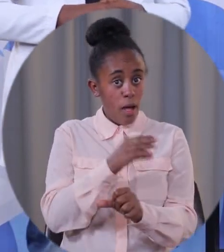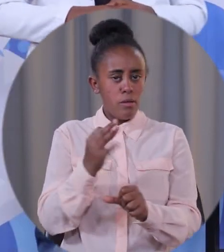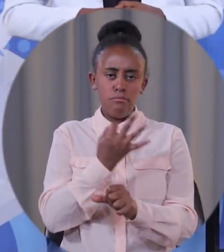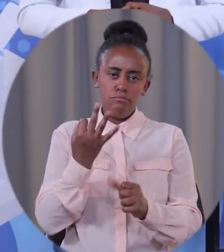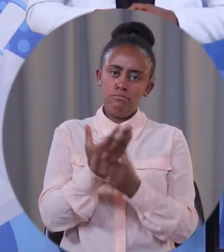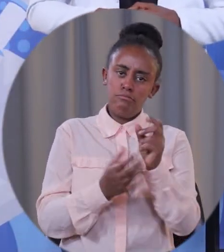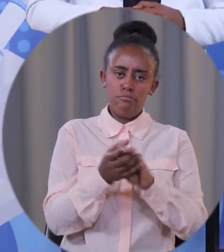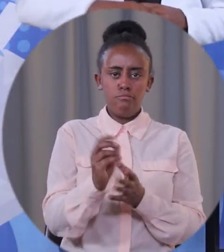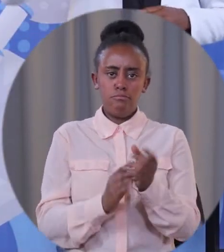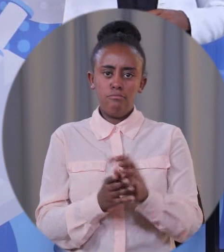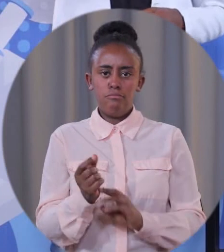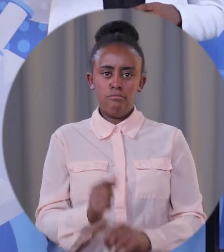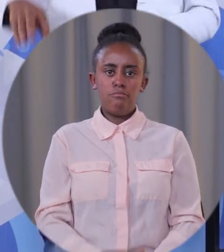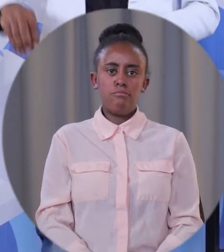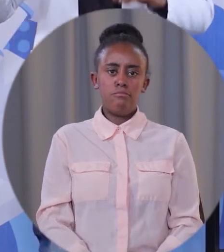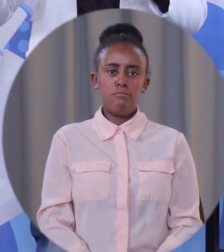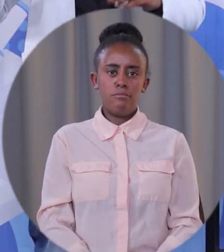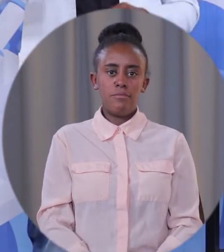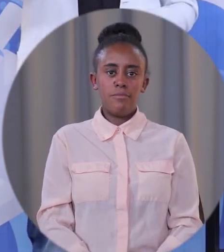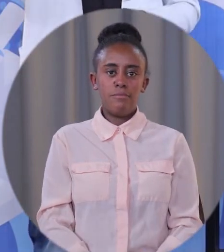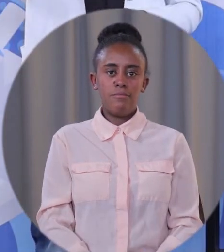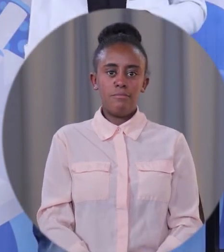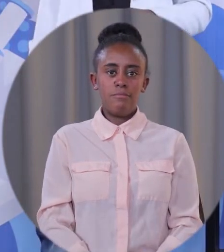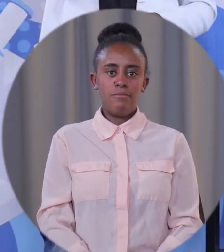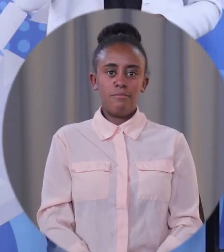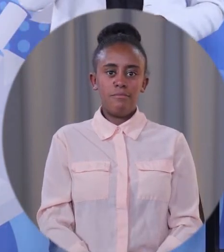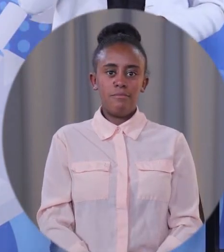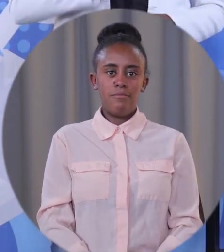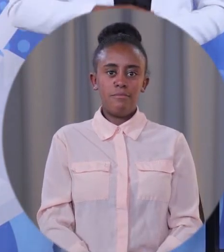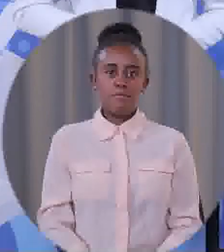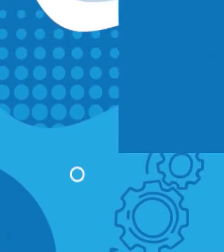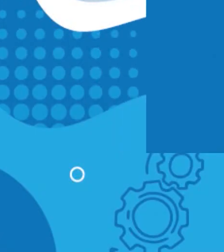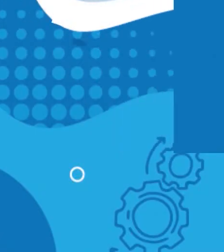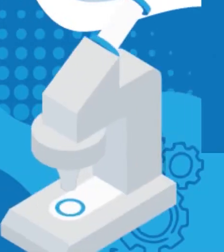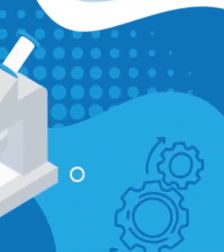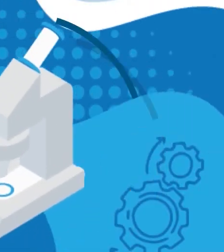and keep washing your hands. Goodbye, students. Goodbye, parents.